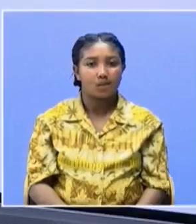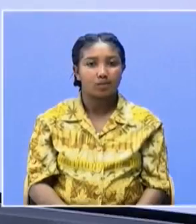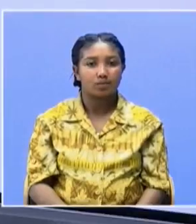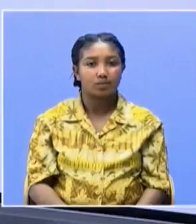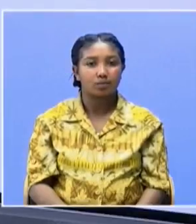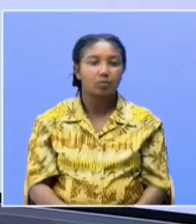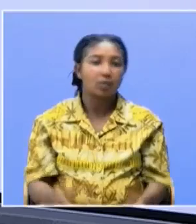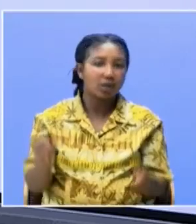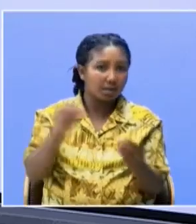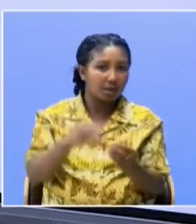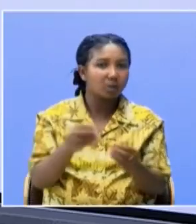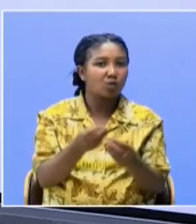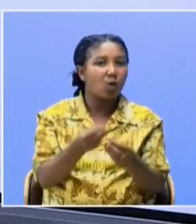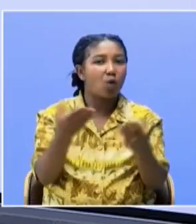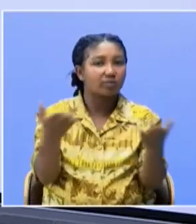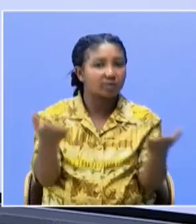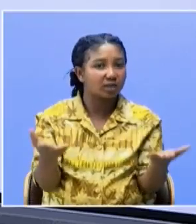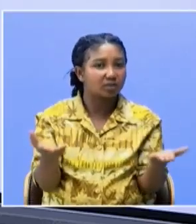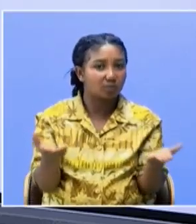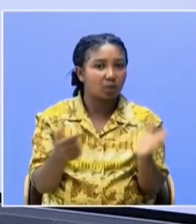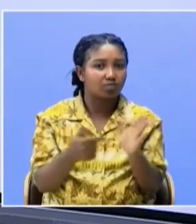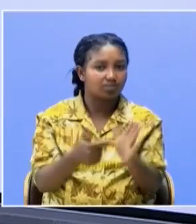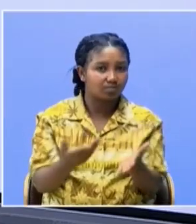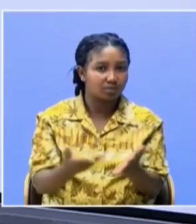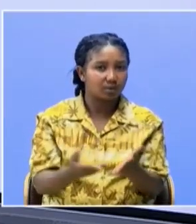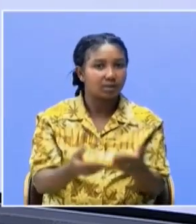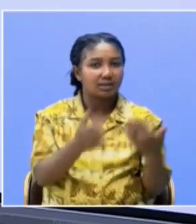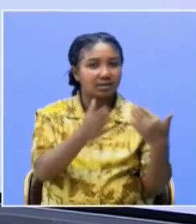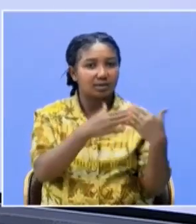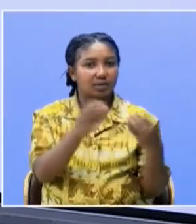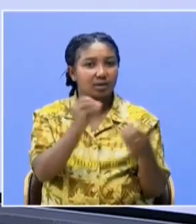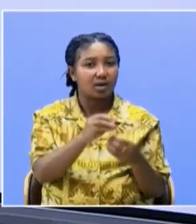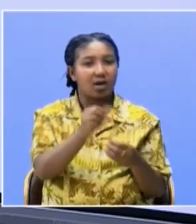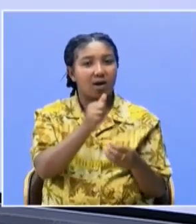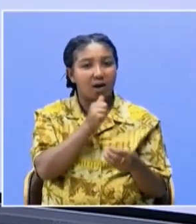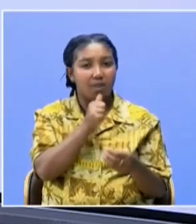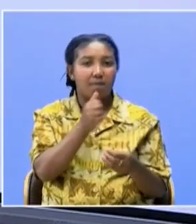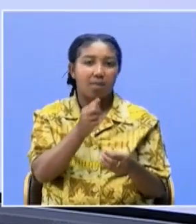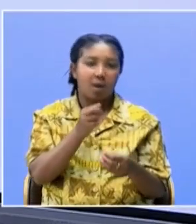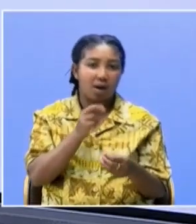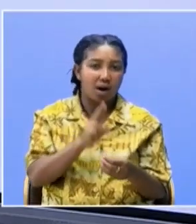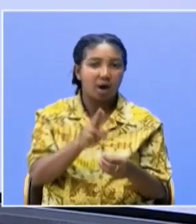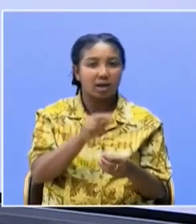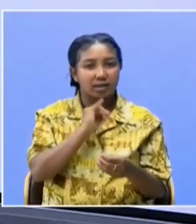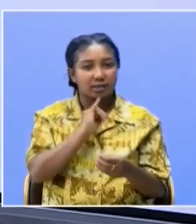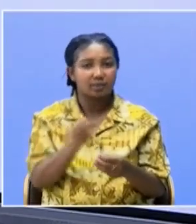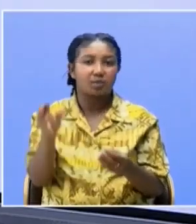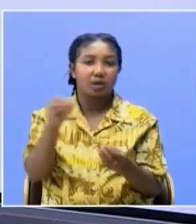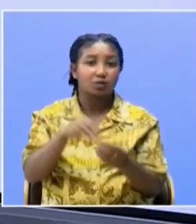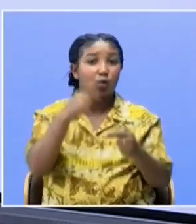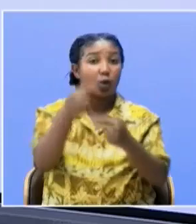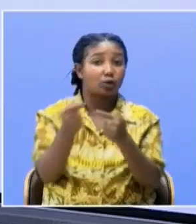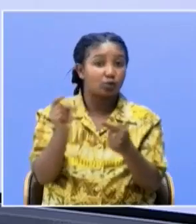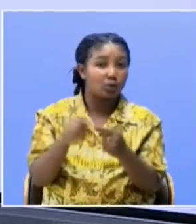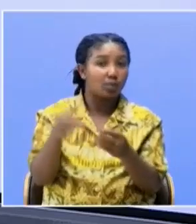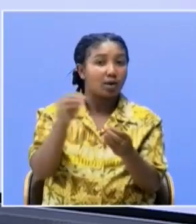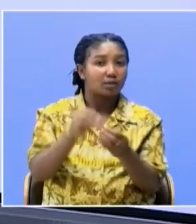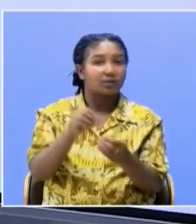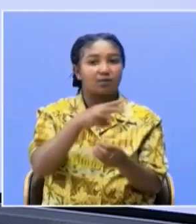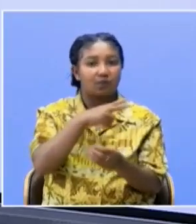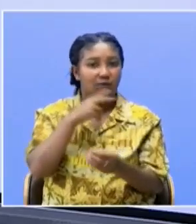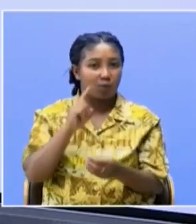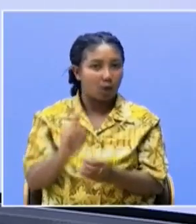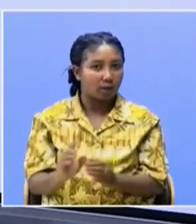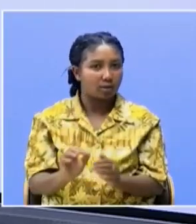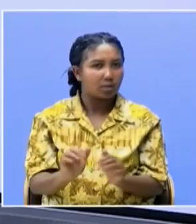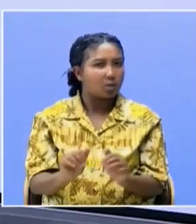Plus object or predicate. Subject plus am, is, are, plus going to, then plus verb 1.